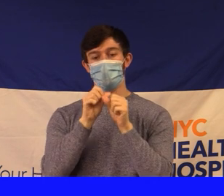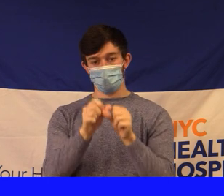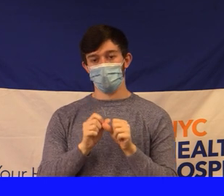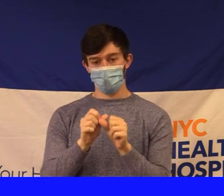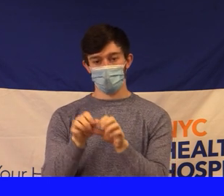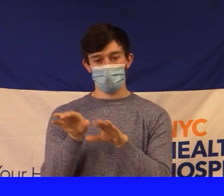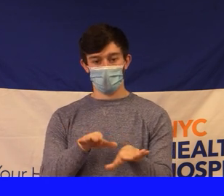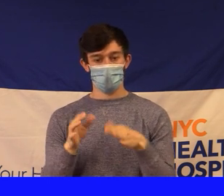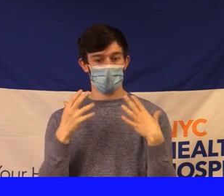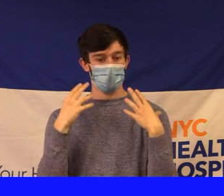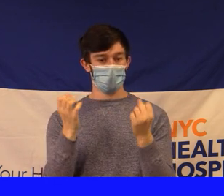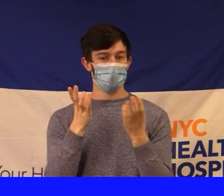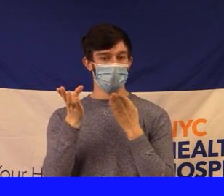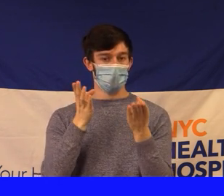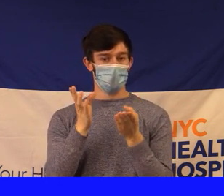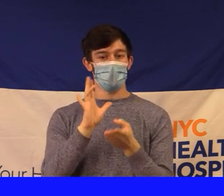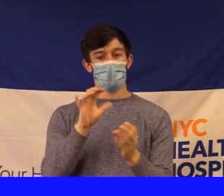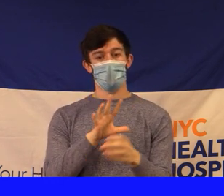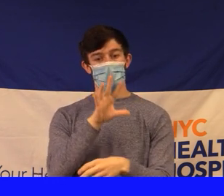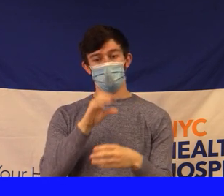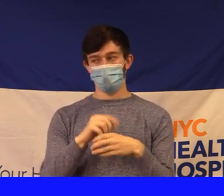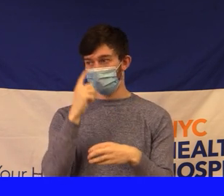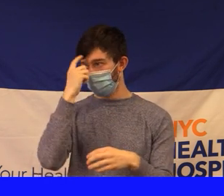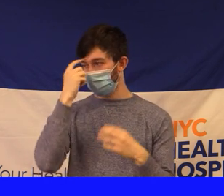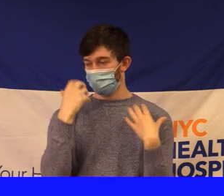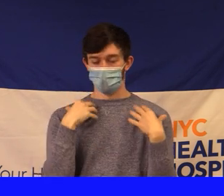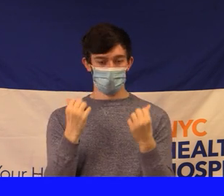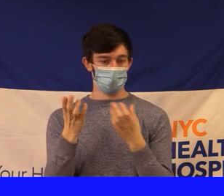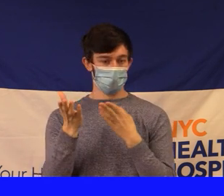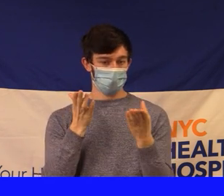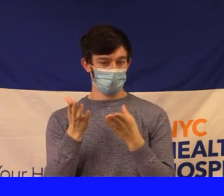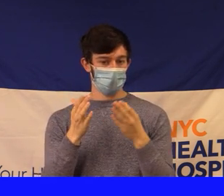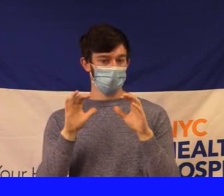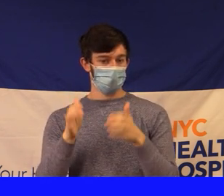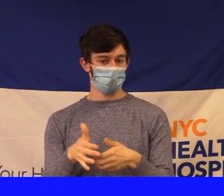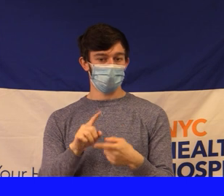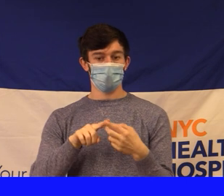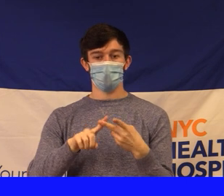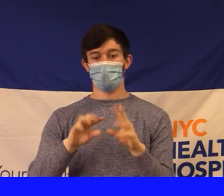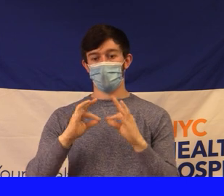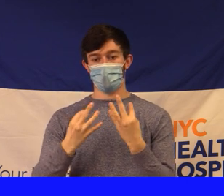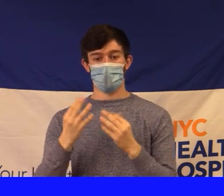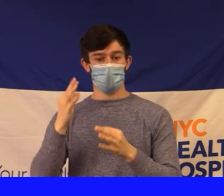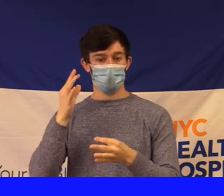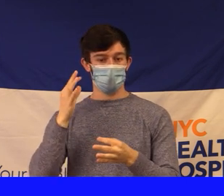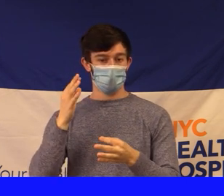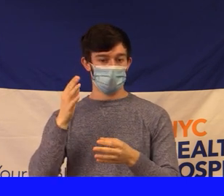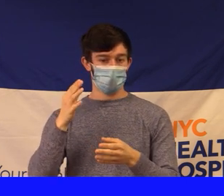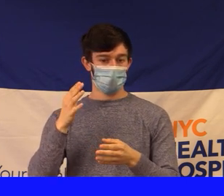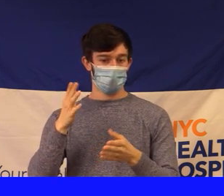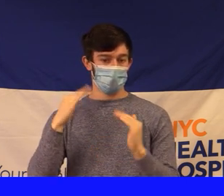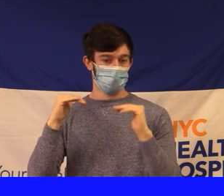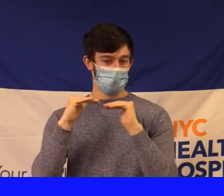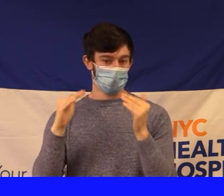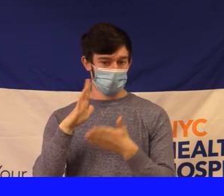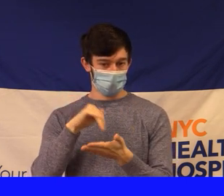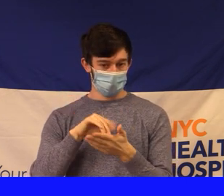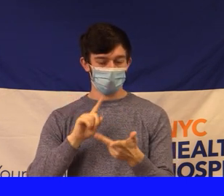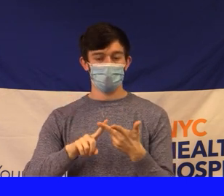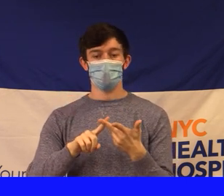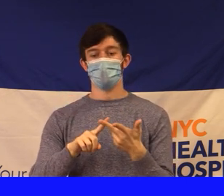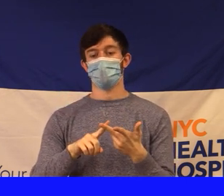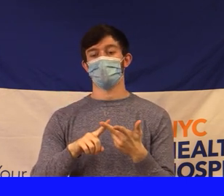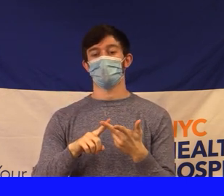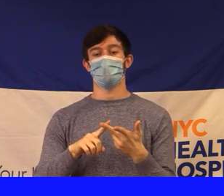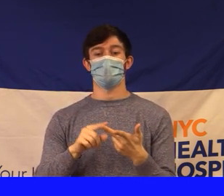behavioral health services includes the Mental Health Service Corps, the Family Justice Center in all 5 boroughs, maternal